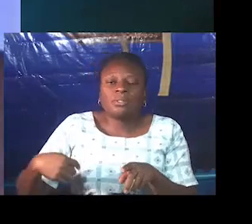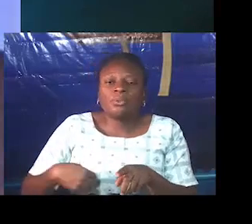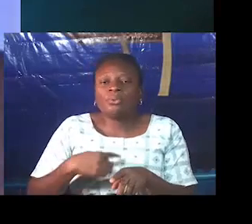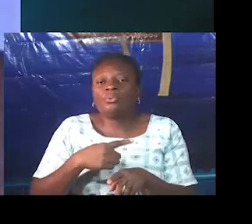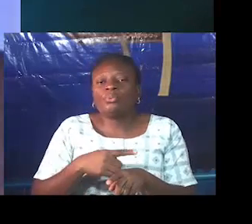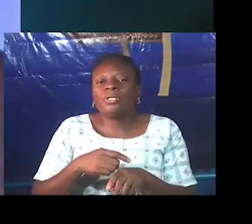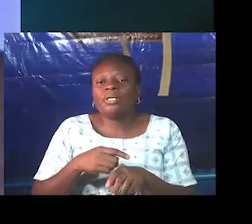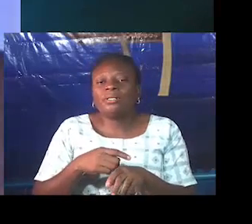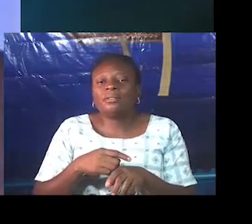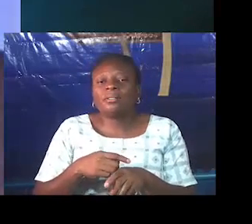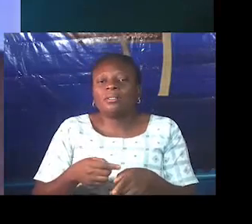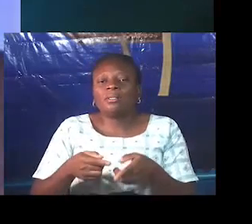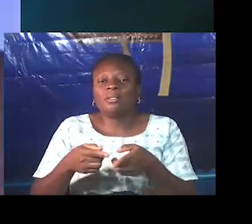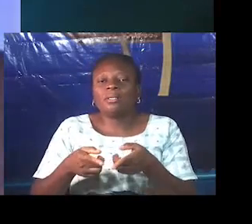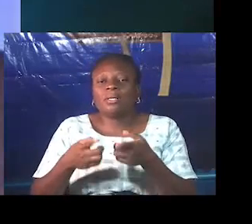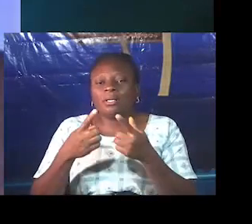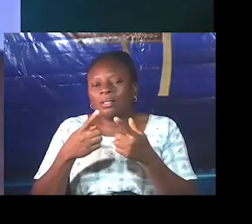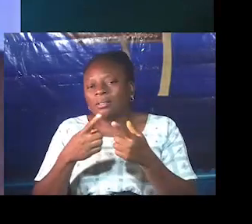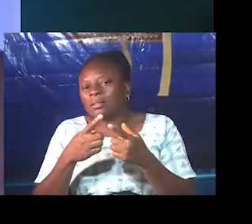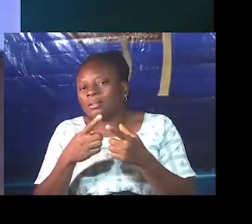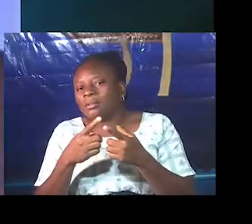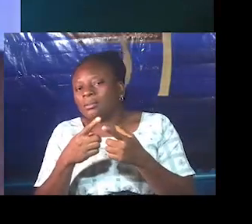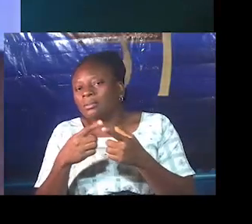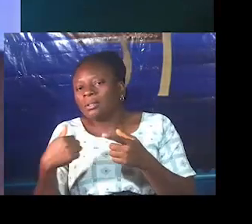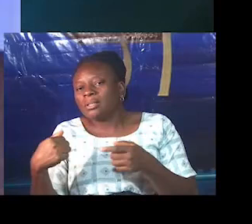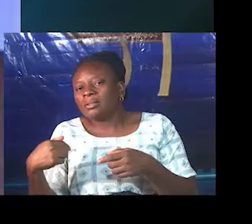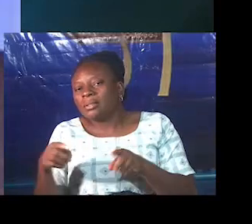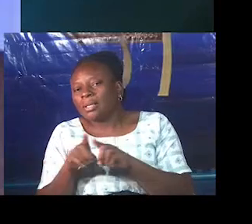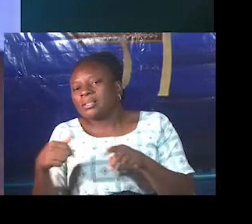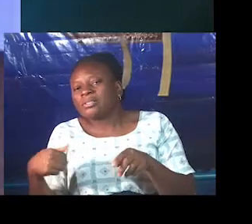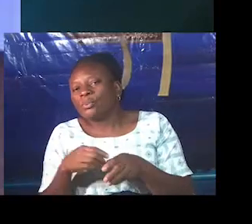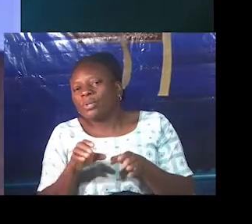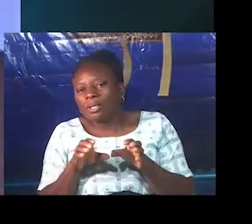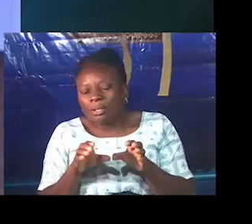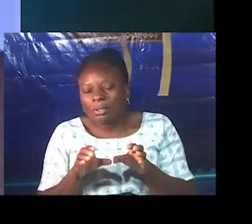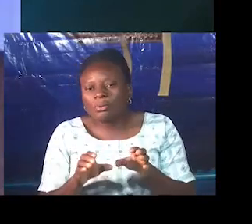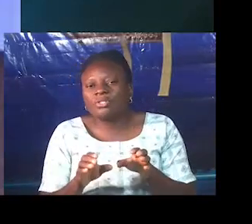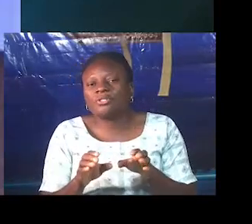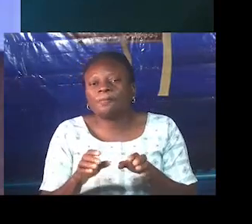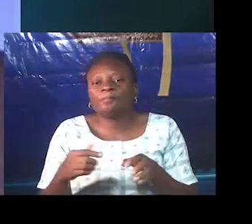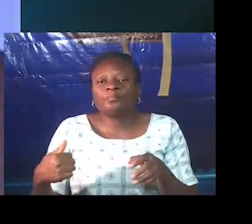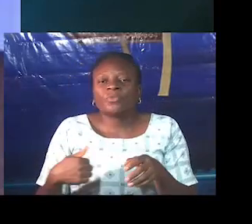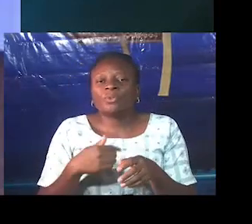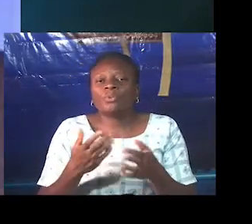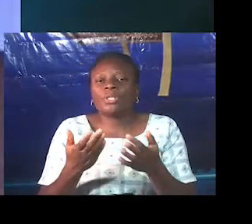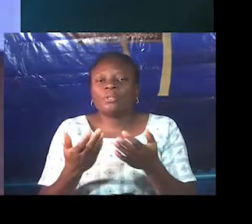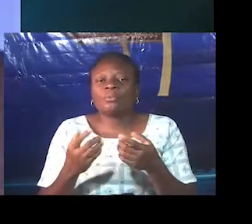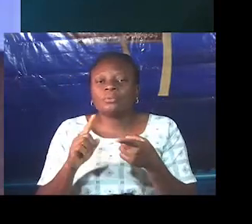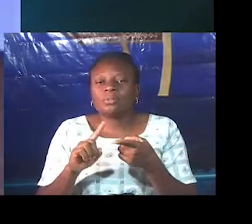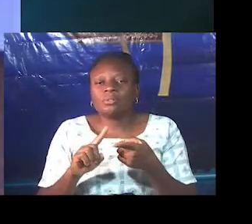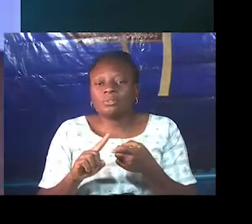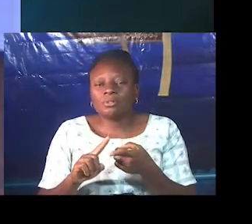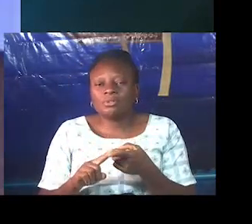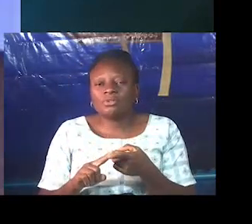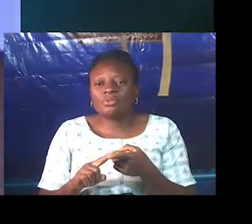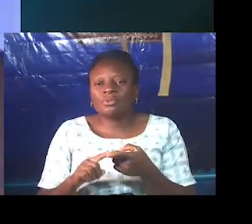because the will of God becomes very crucial, The next thing we are going to look at, how then do I know the